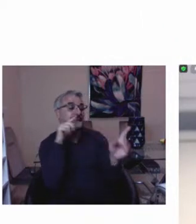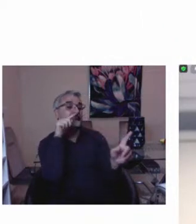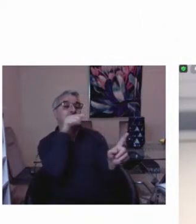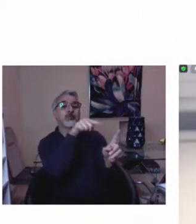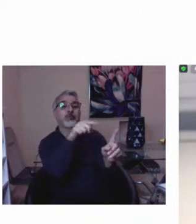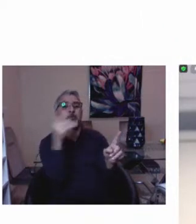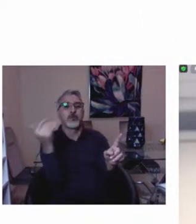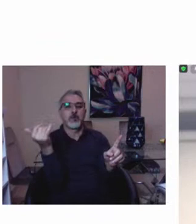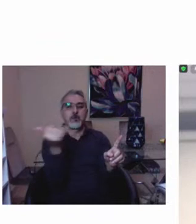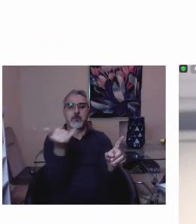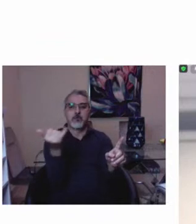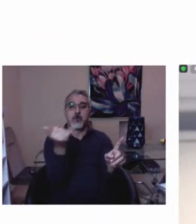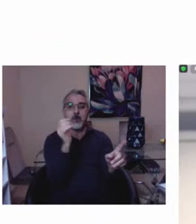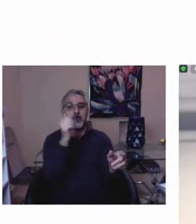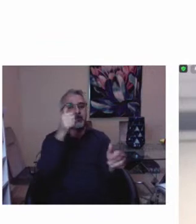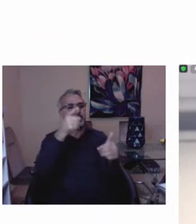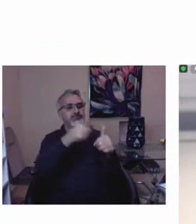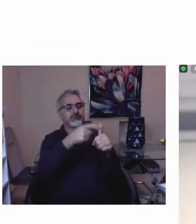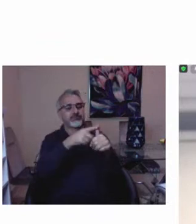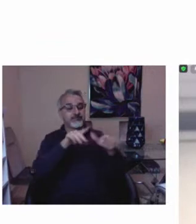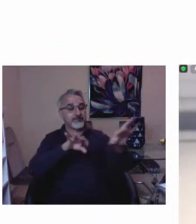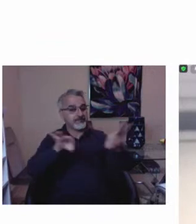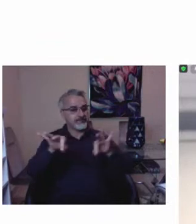that the priorities of the youth